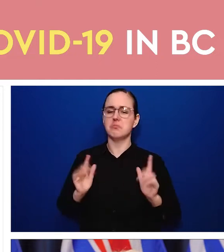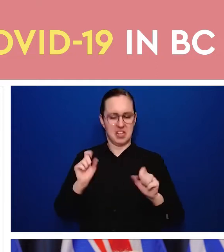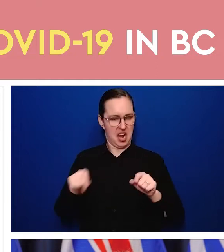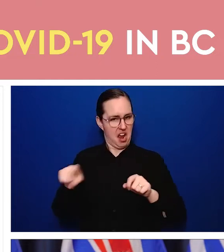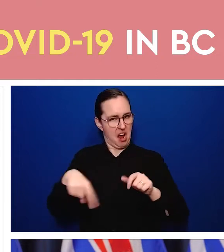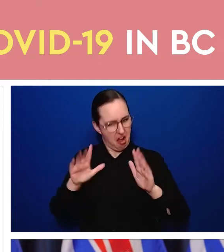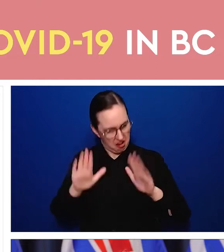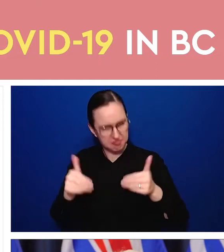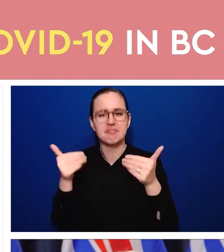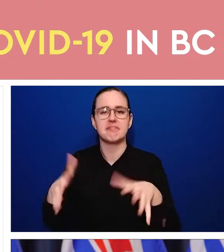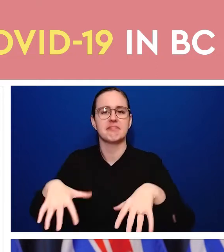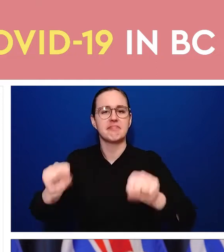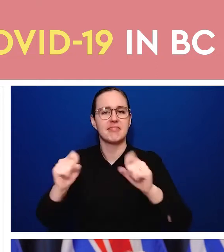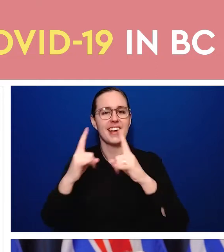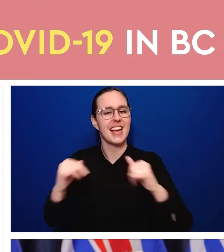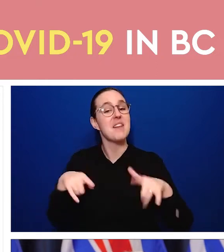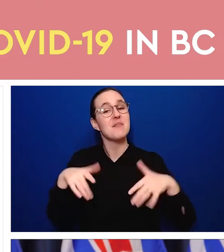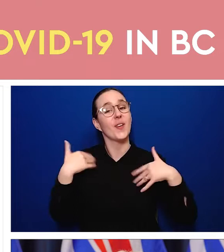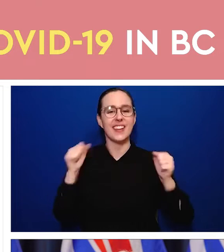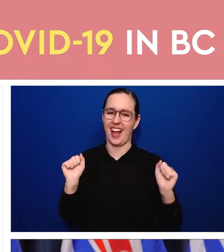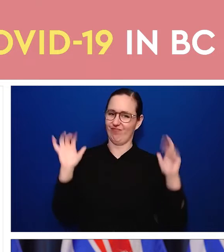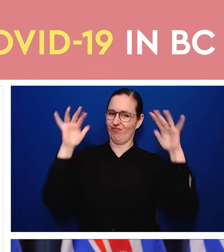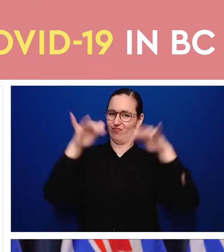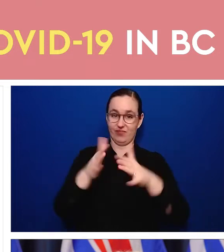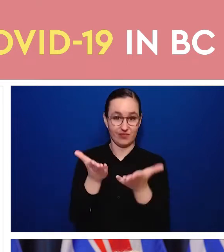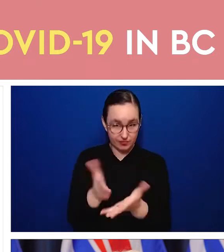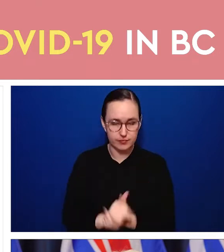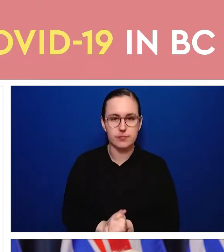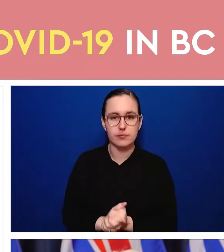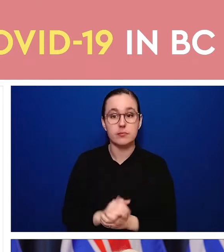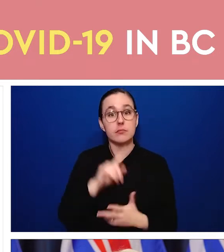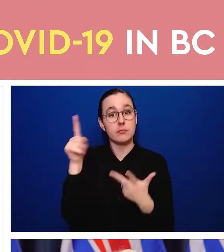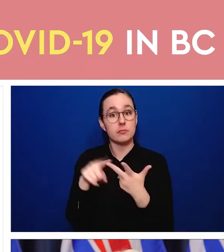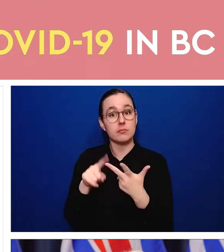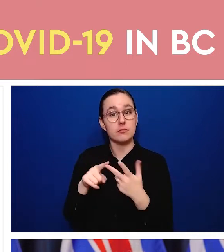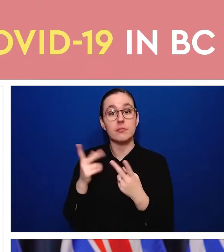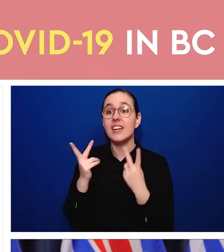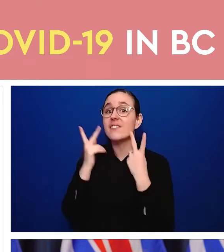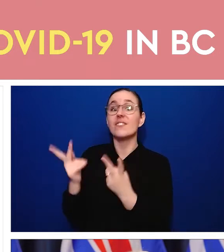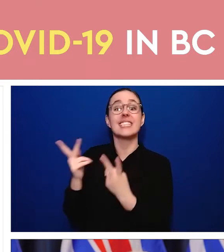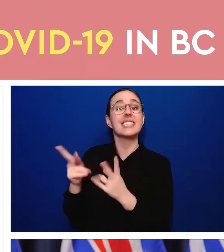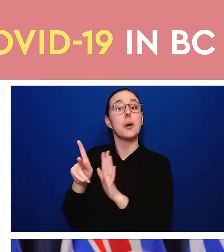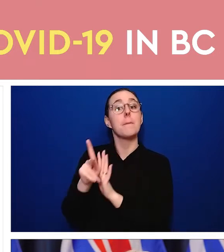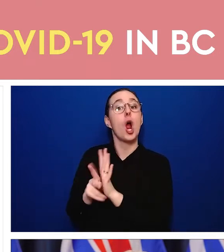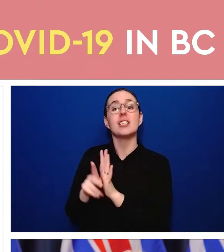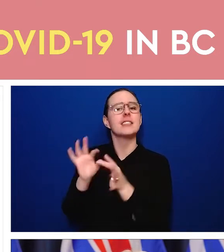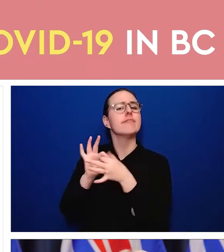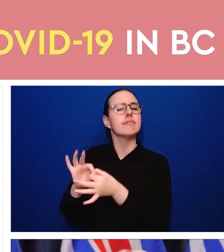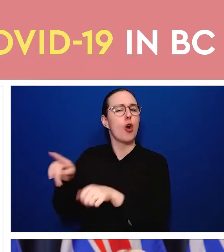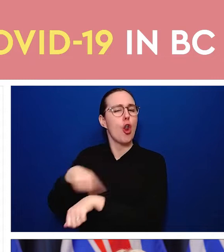We are going to restore the visitation policies that we had in long-term care prior to the